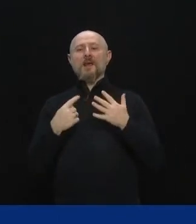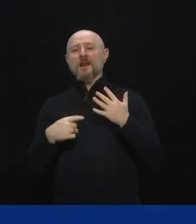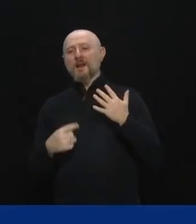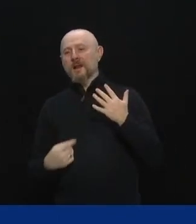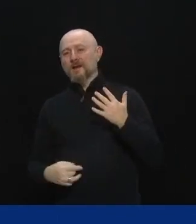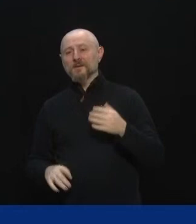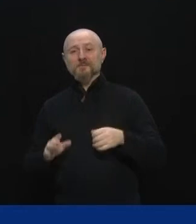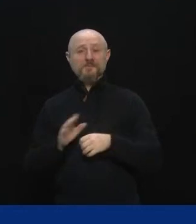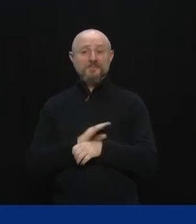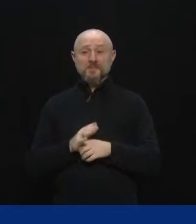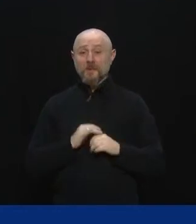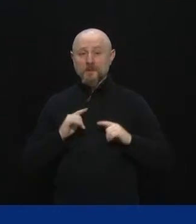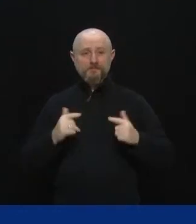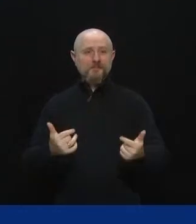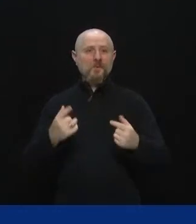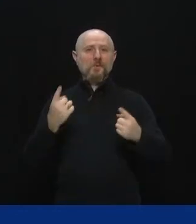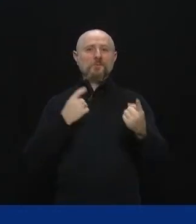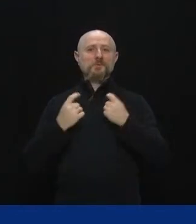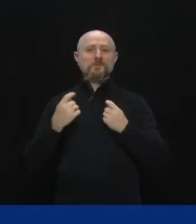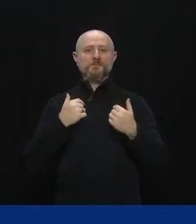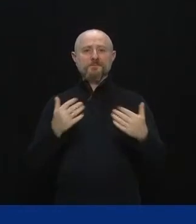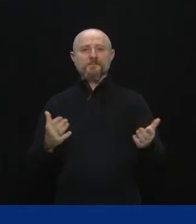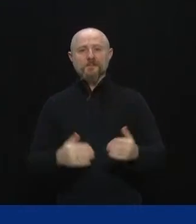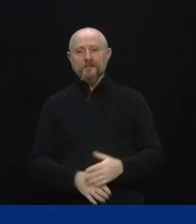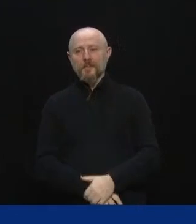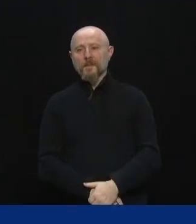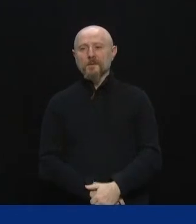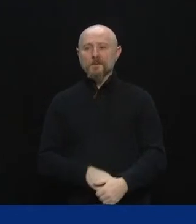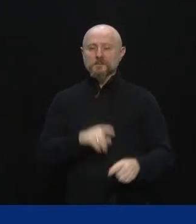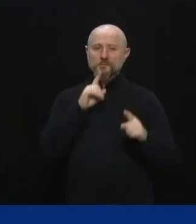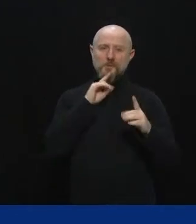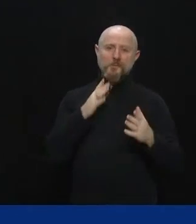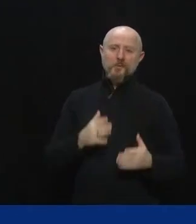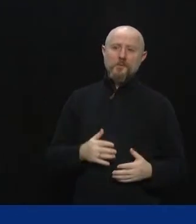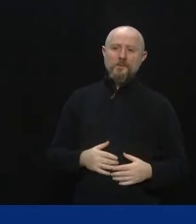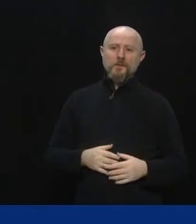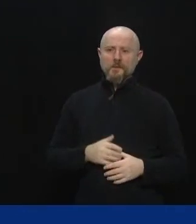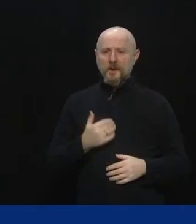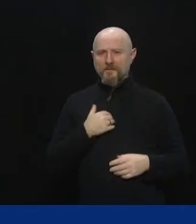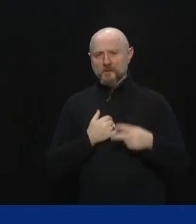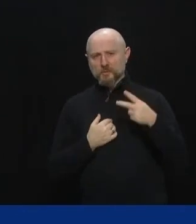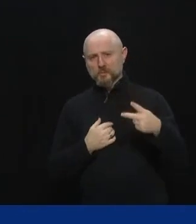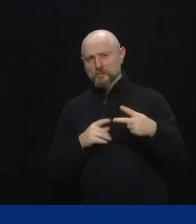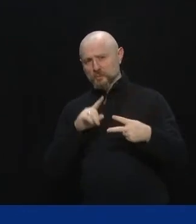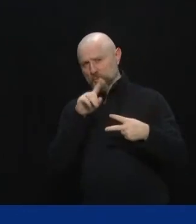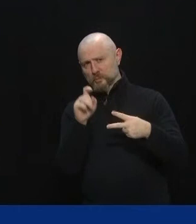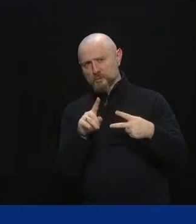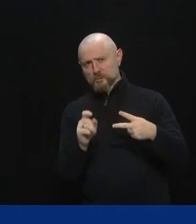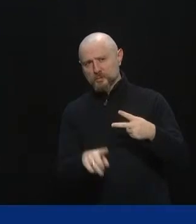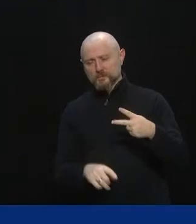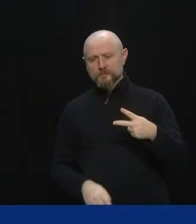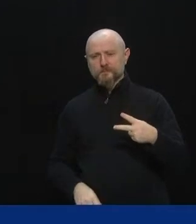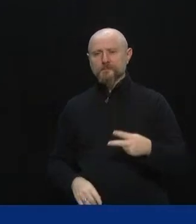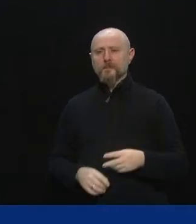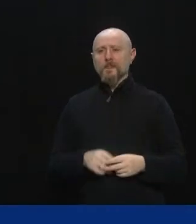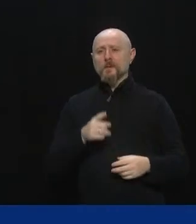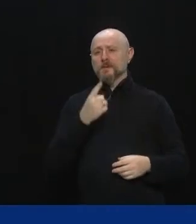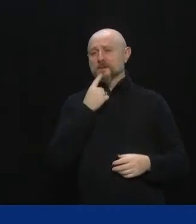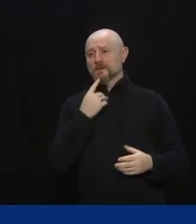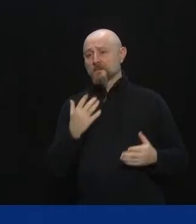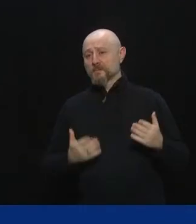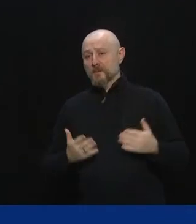questions. And Juliet? Yes, thank you. Actually, two questions. First of all, since you're seeing a possible